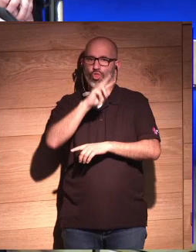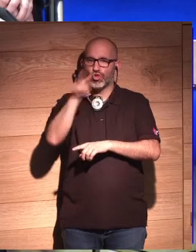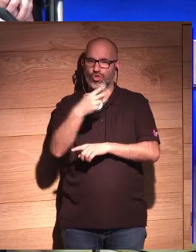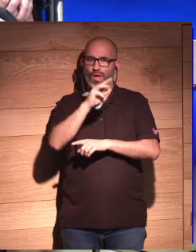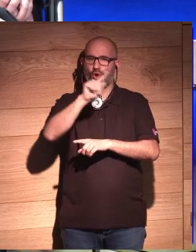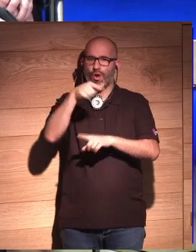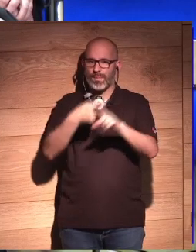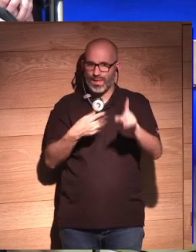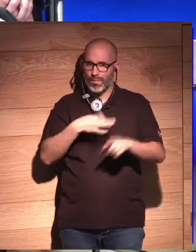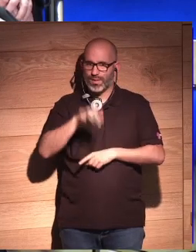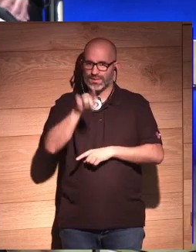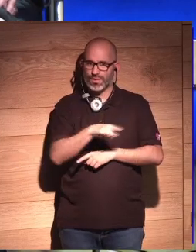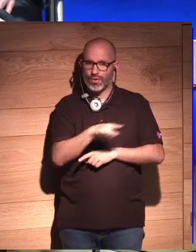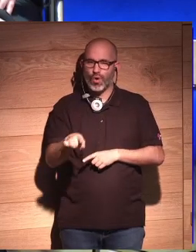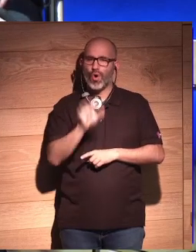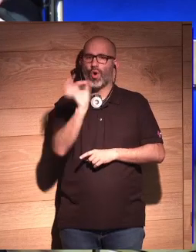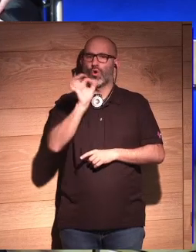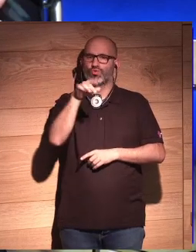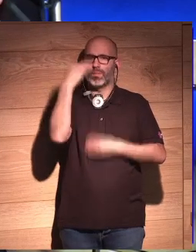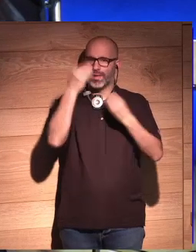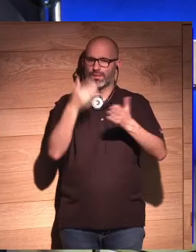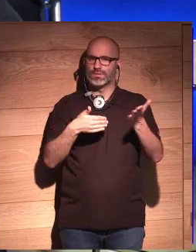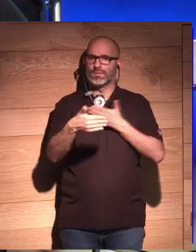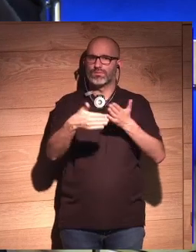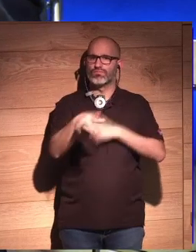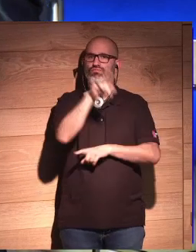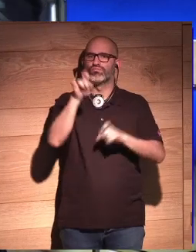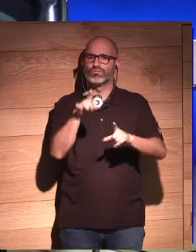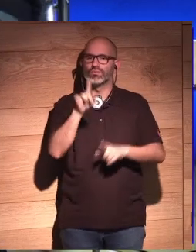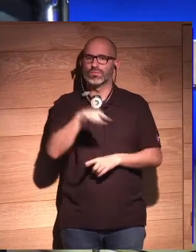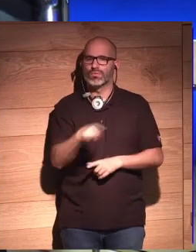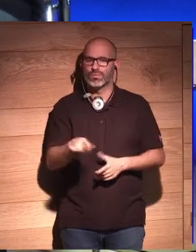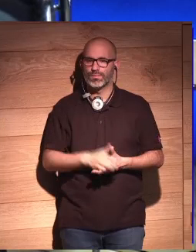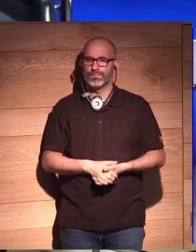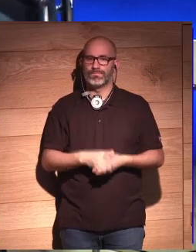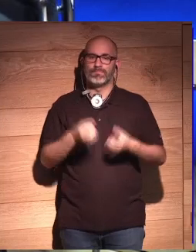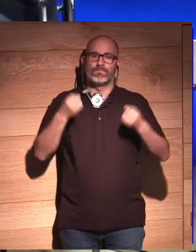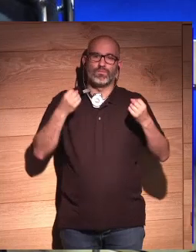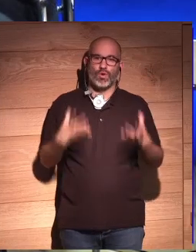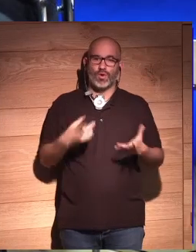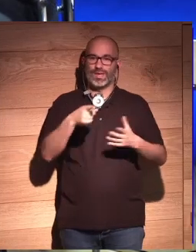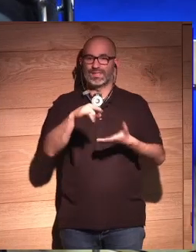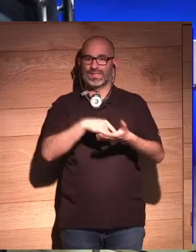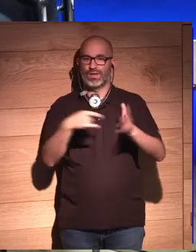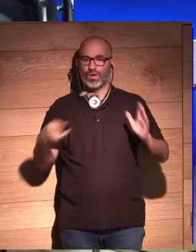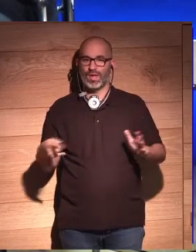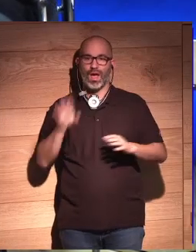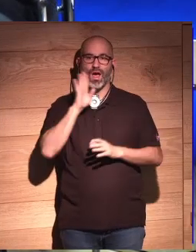or will it take like a lot longer? Well, this technology, as you've seen,